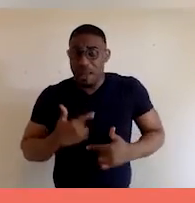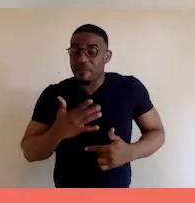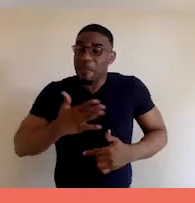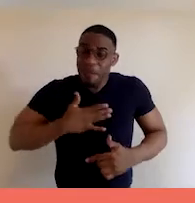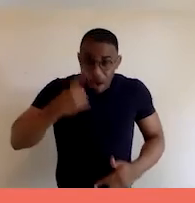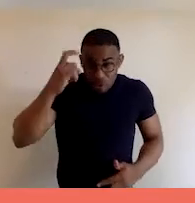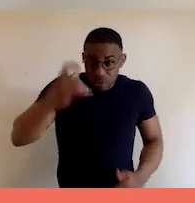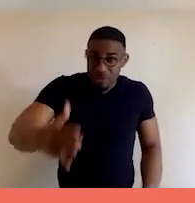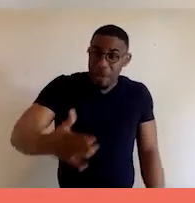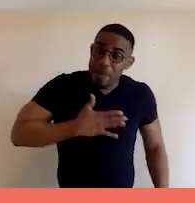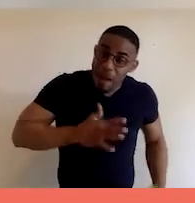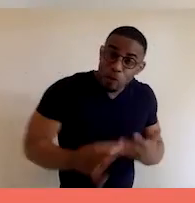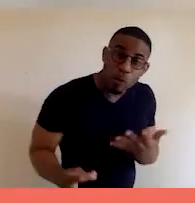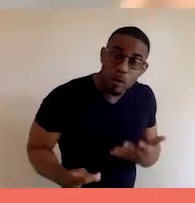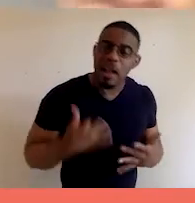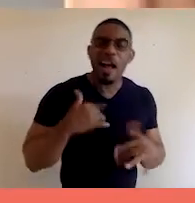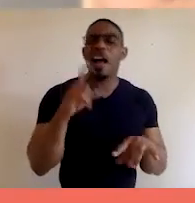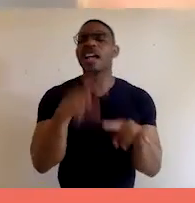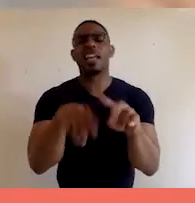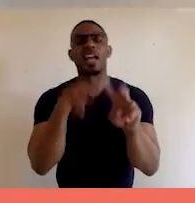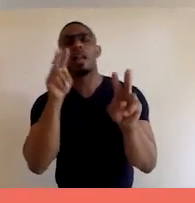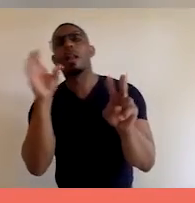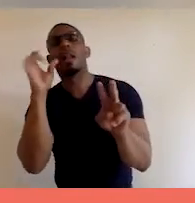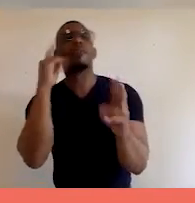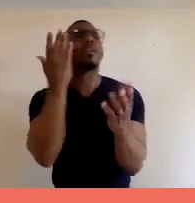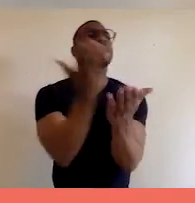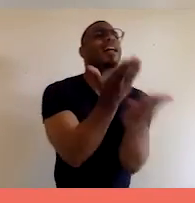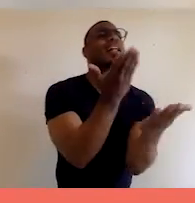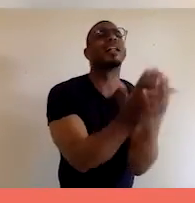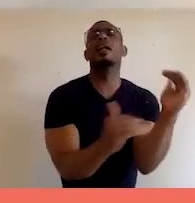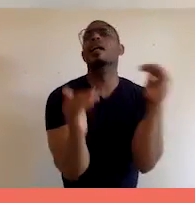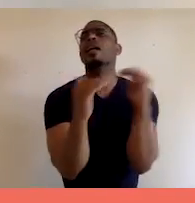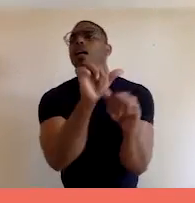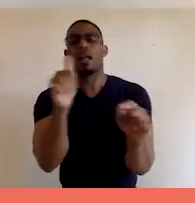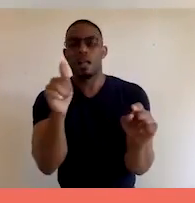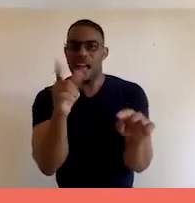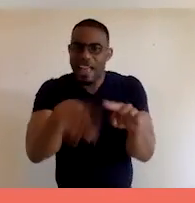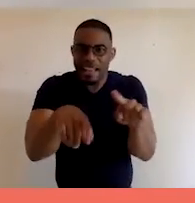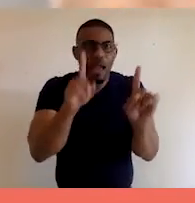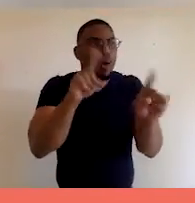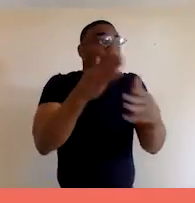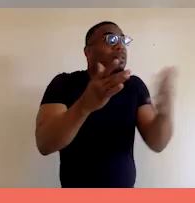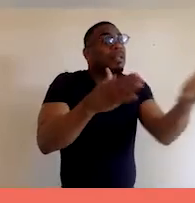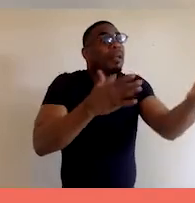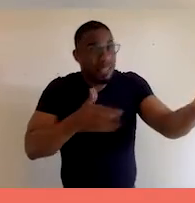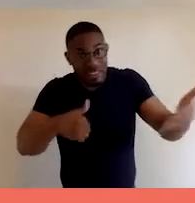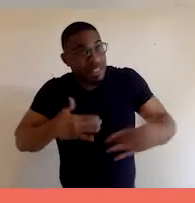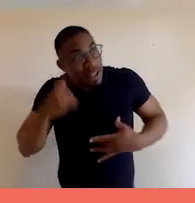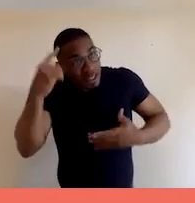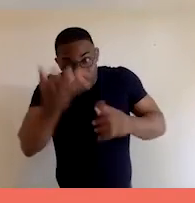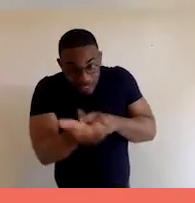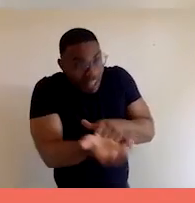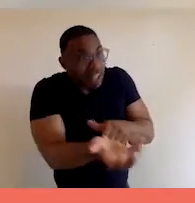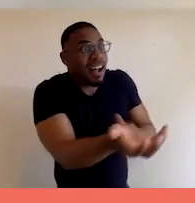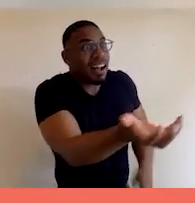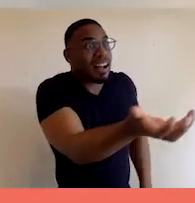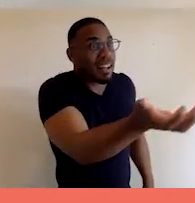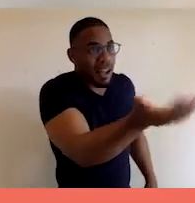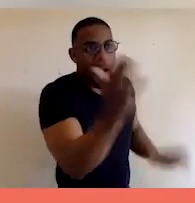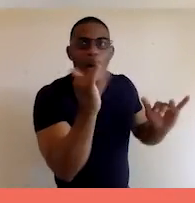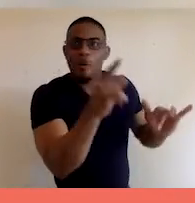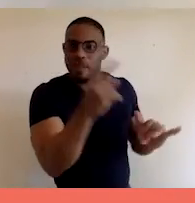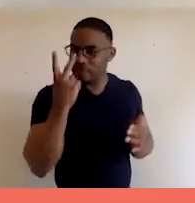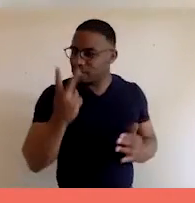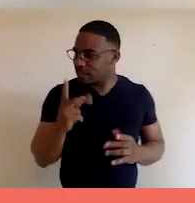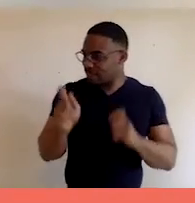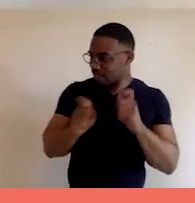dream. It is my choice. I can't look for validation in others. I can't go to someone saying, this is my dream, and hope that they